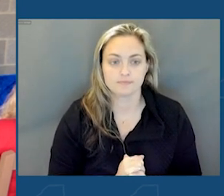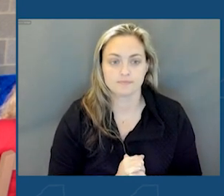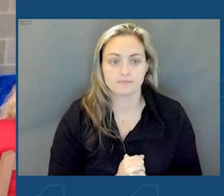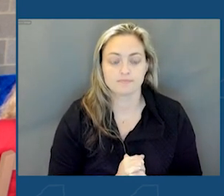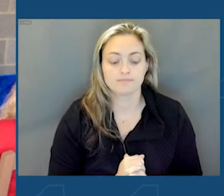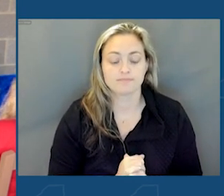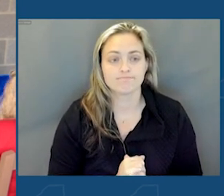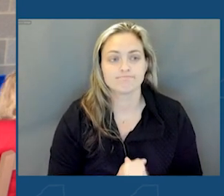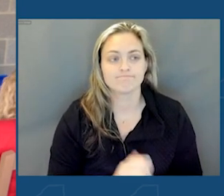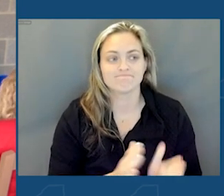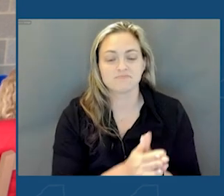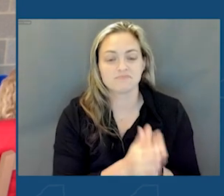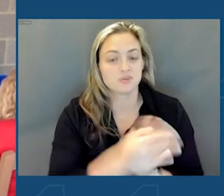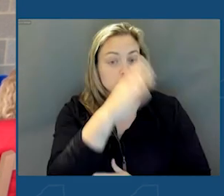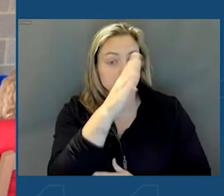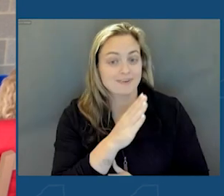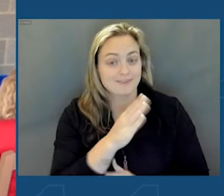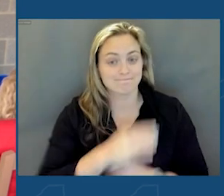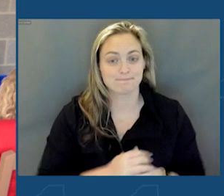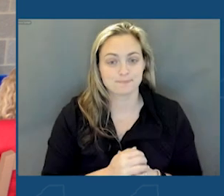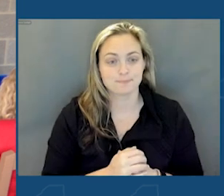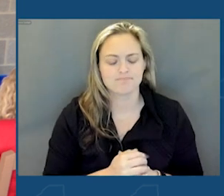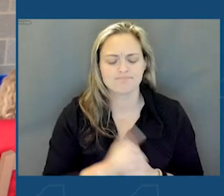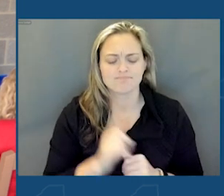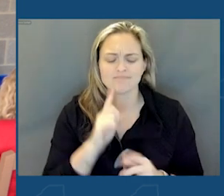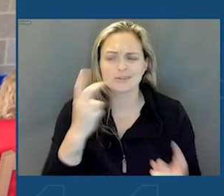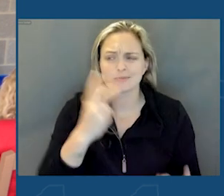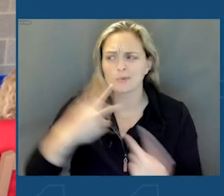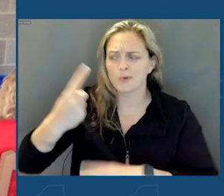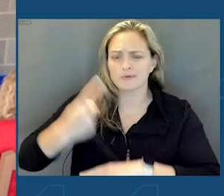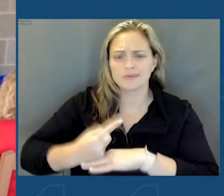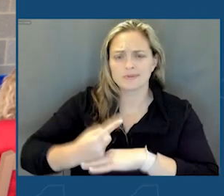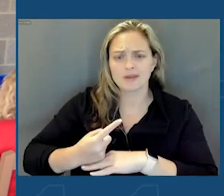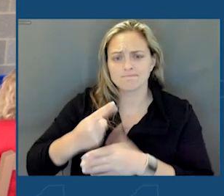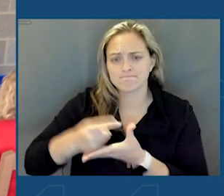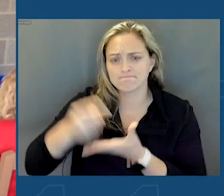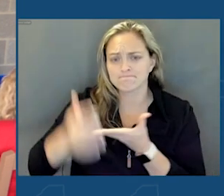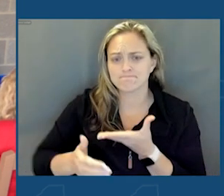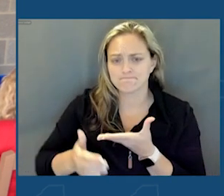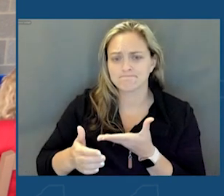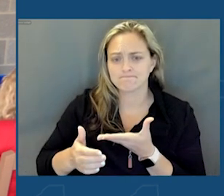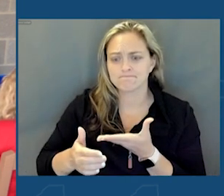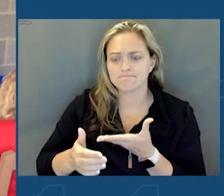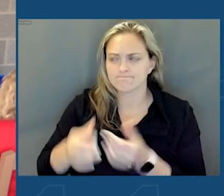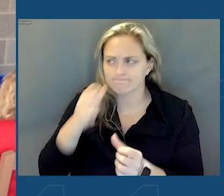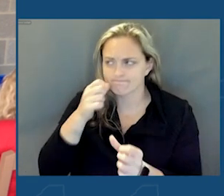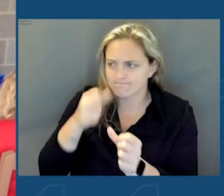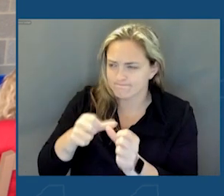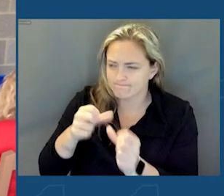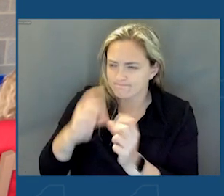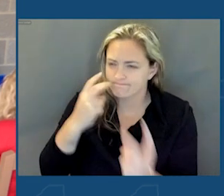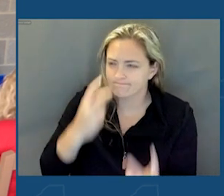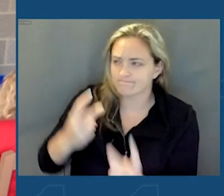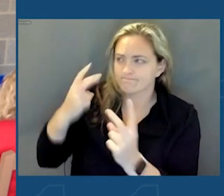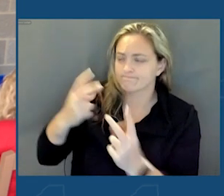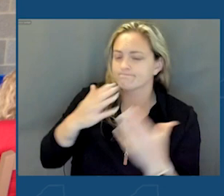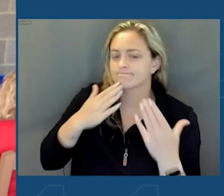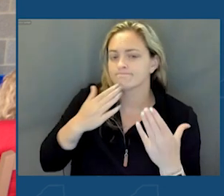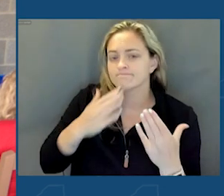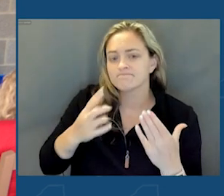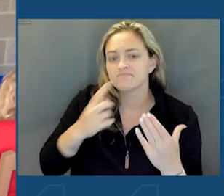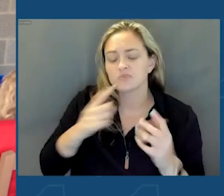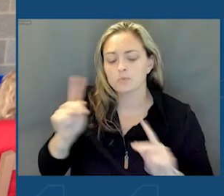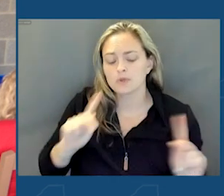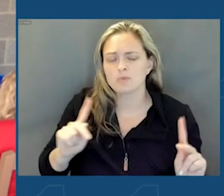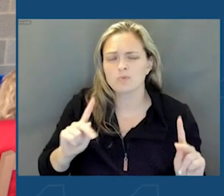Gracious God, on this Memorial Day weekend, we remember and give thanks for those who have